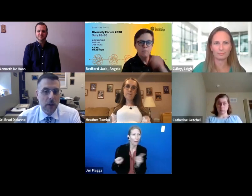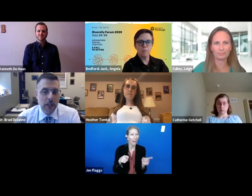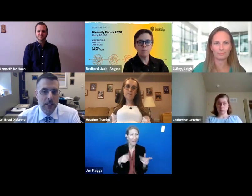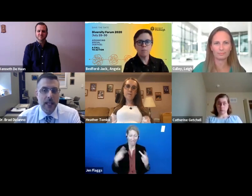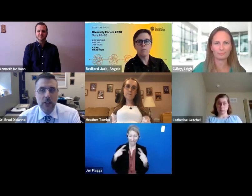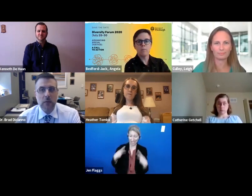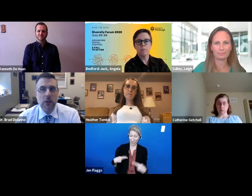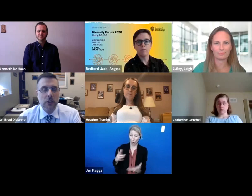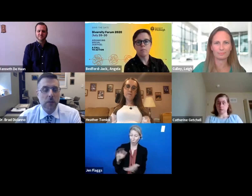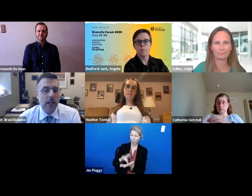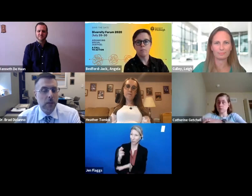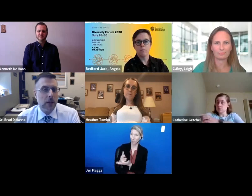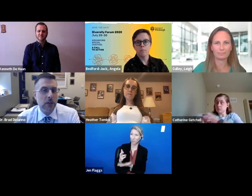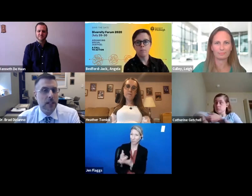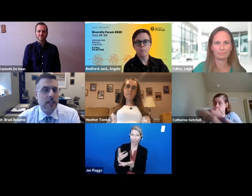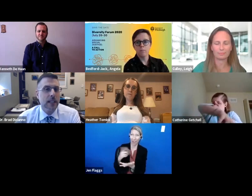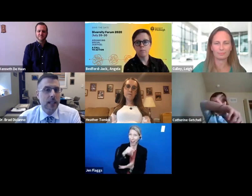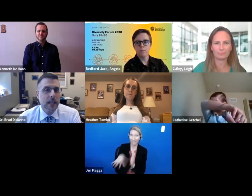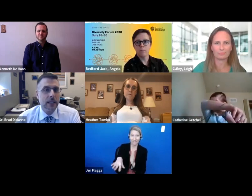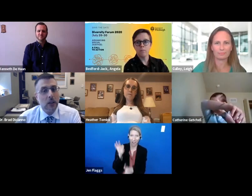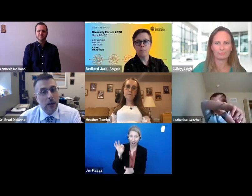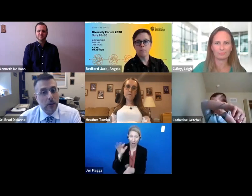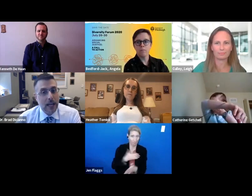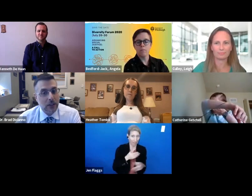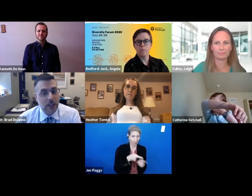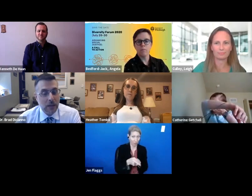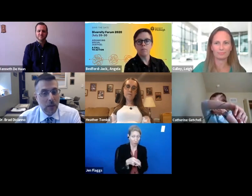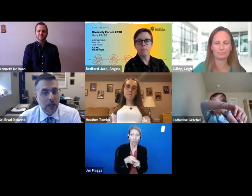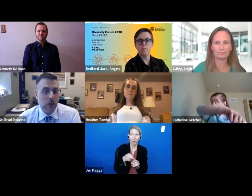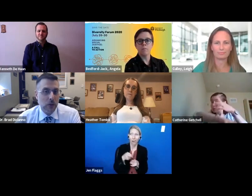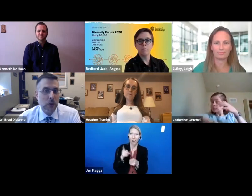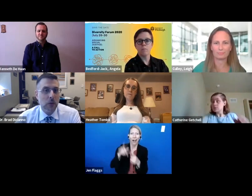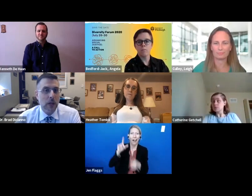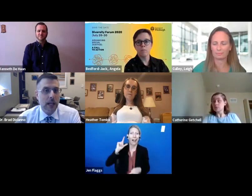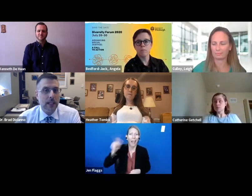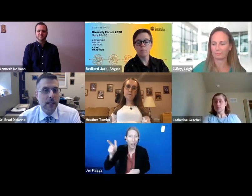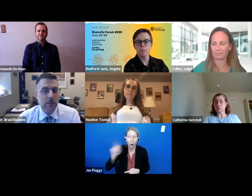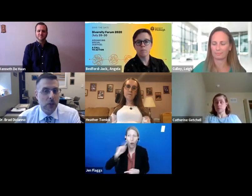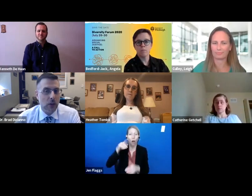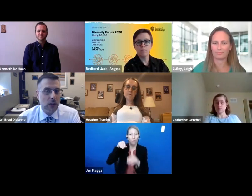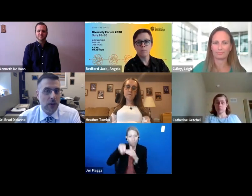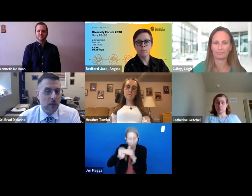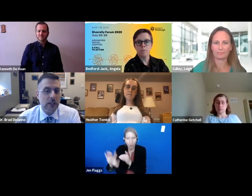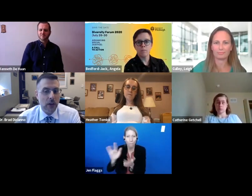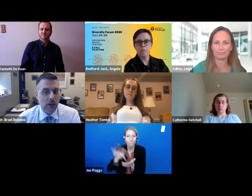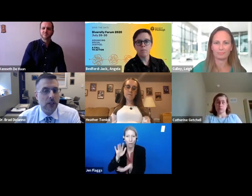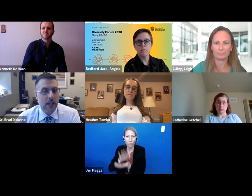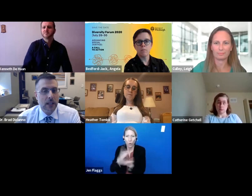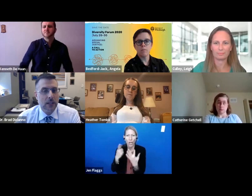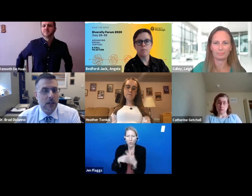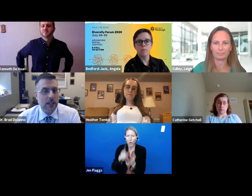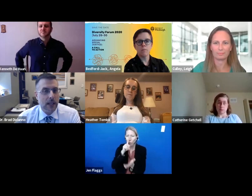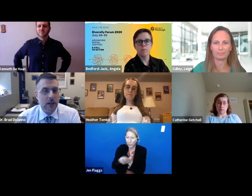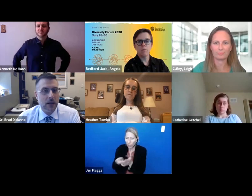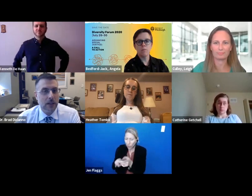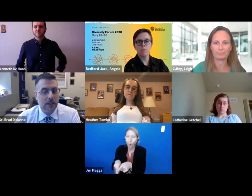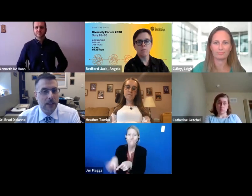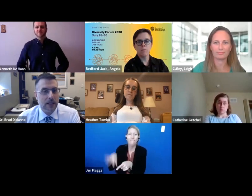medicine and rehabilitation, which is my specialty, until I was actually in medical school when I started doing research.